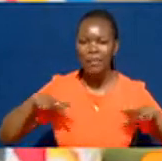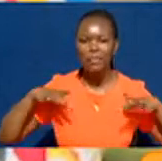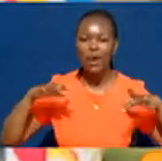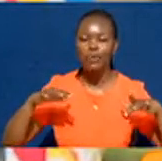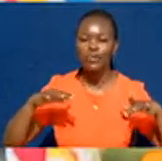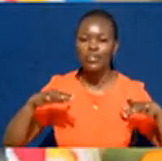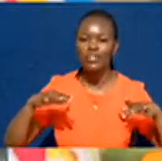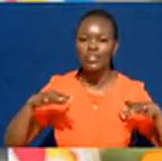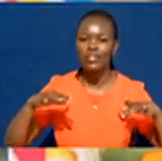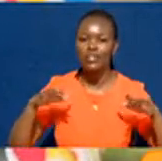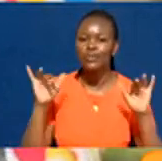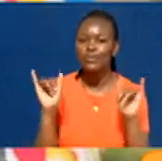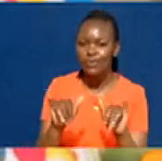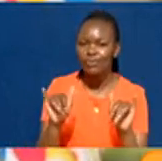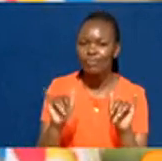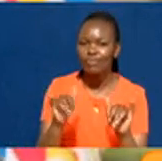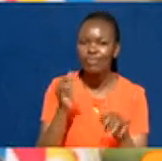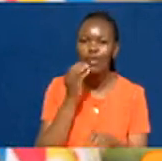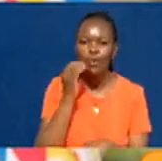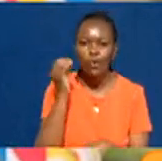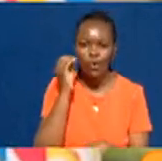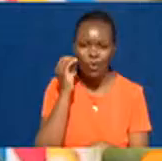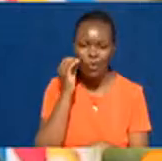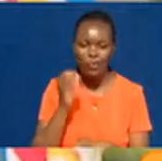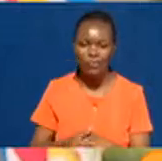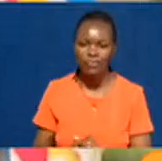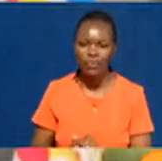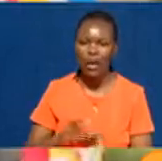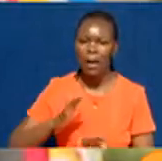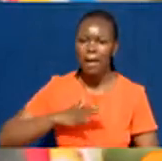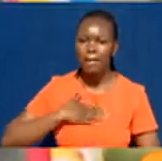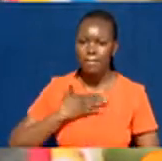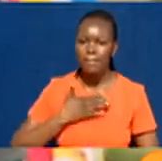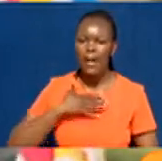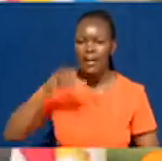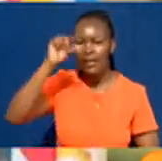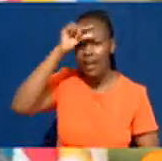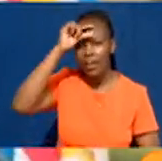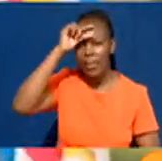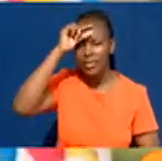home. My administration will recognize in full